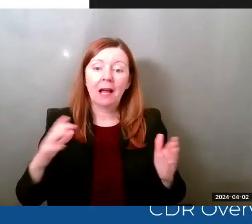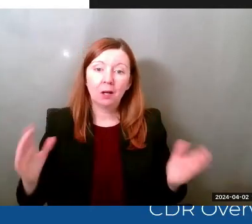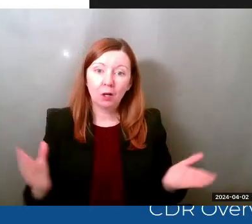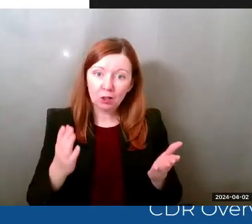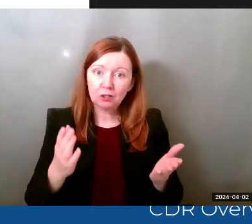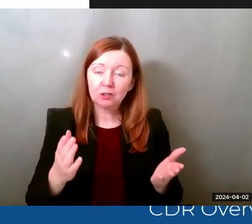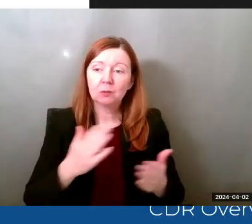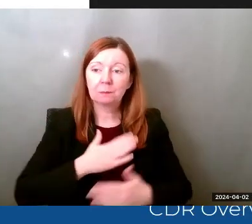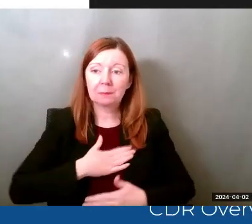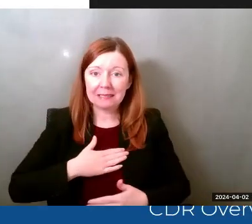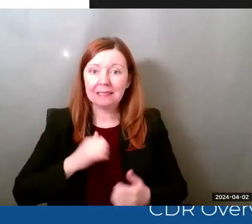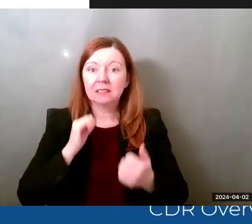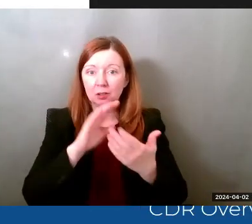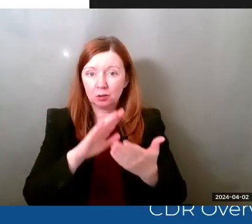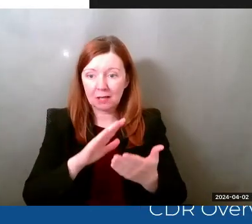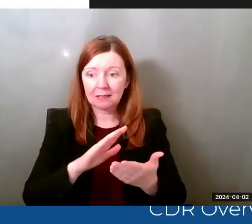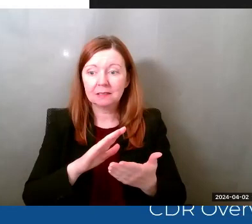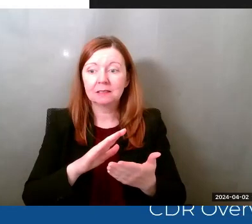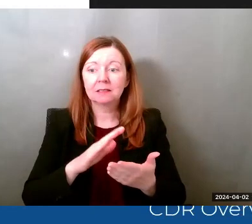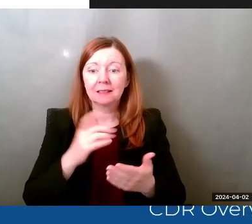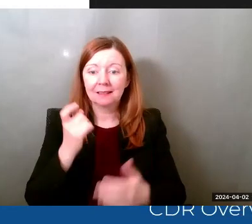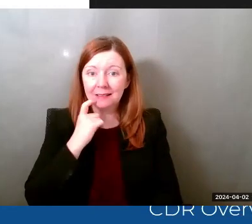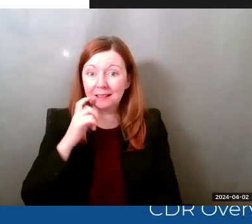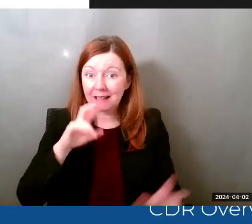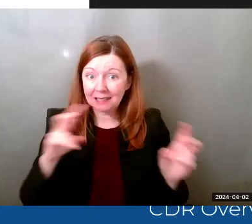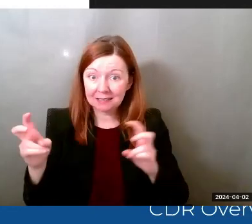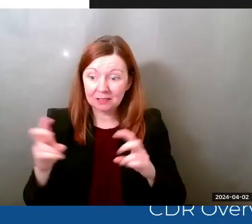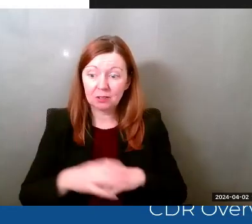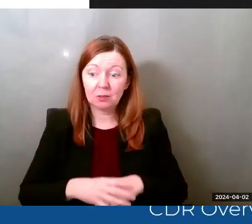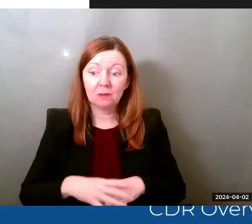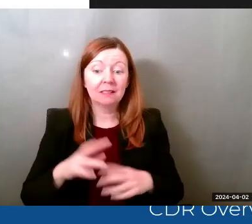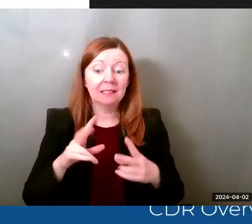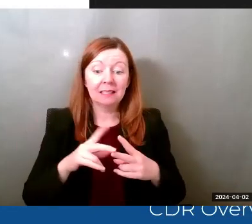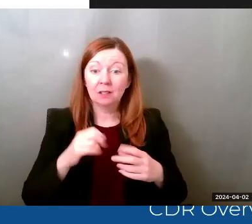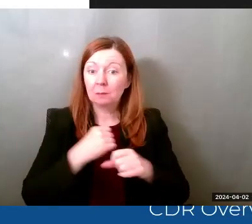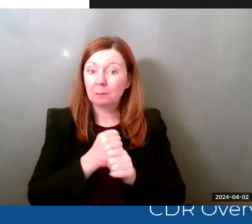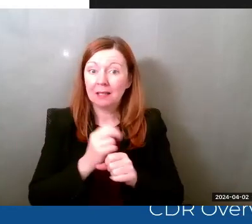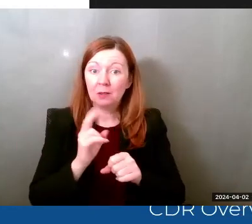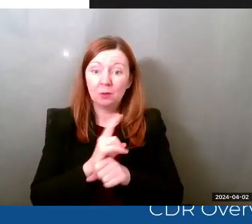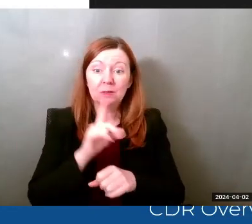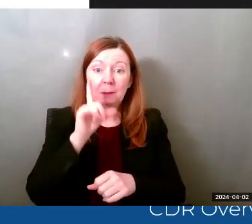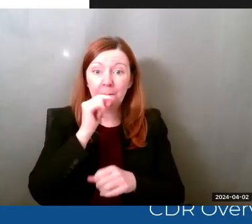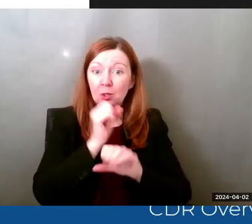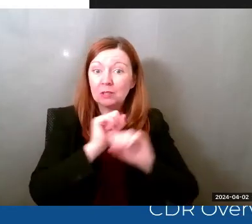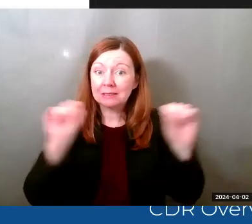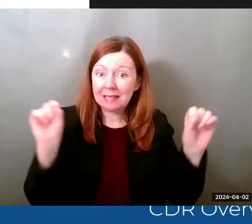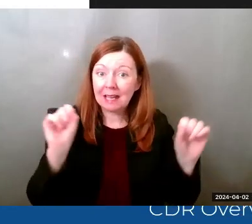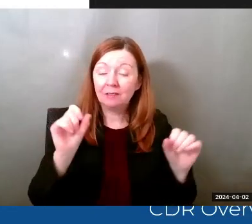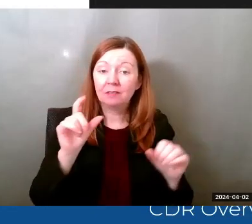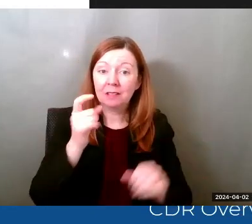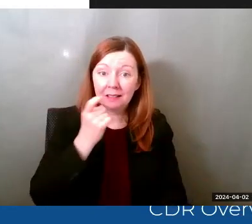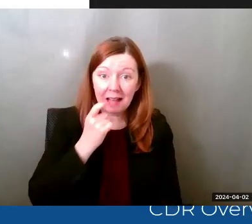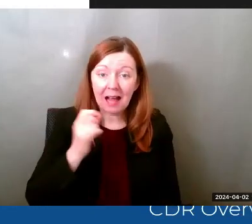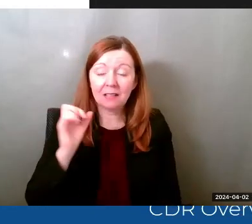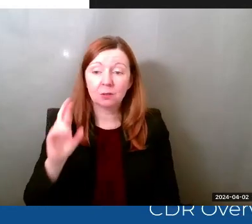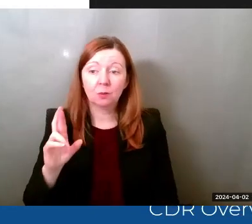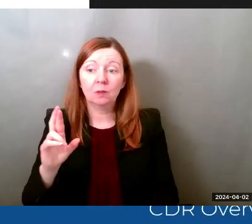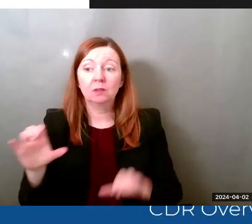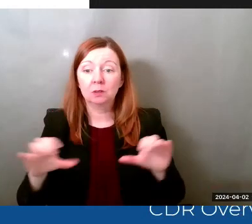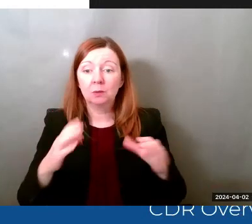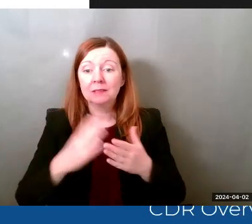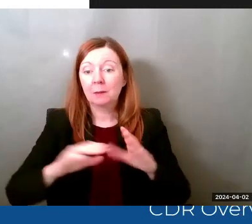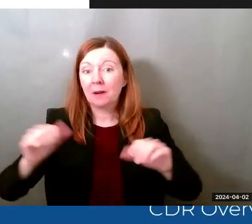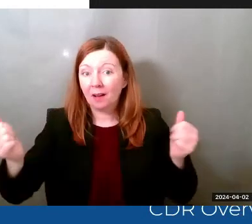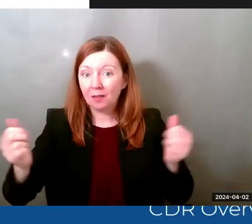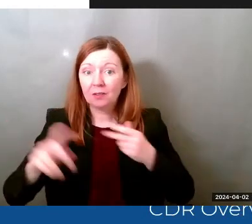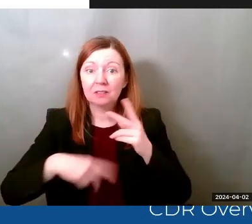to please address the glass issue by either using bird safe glass or doing some other